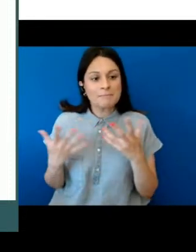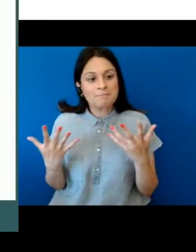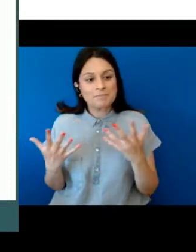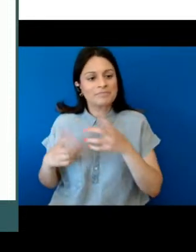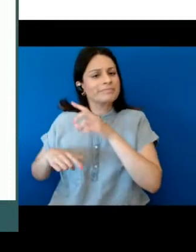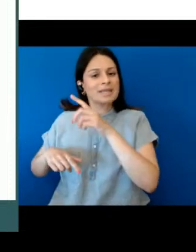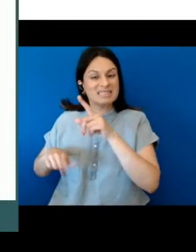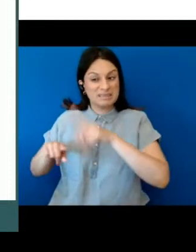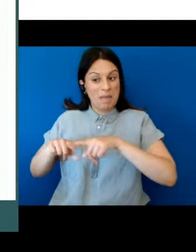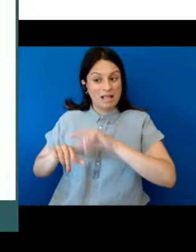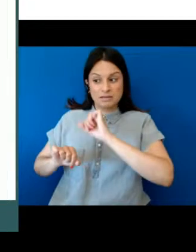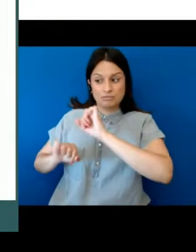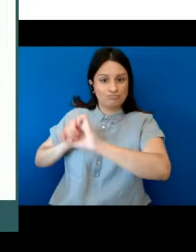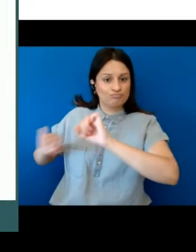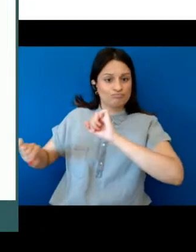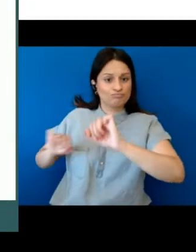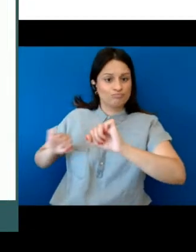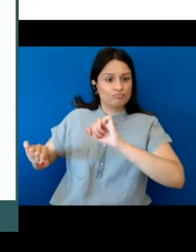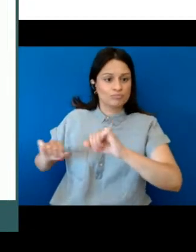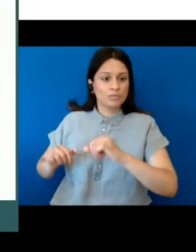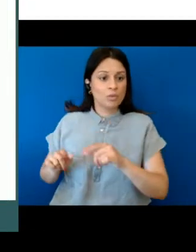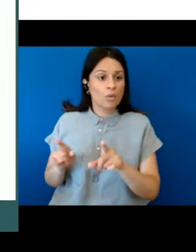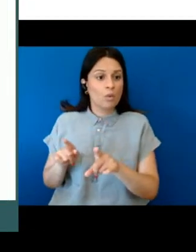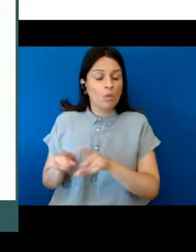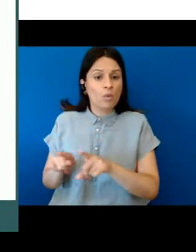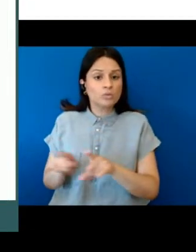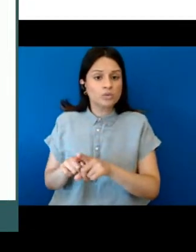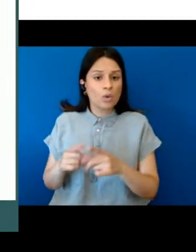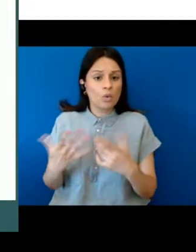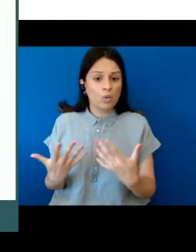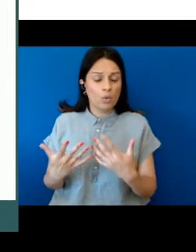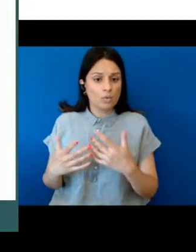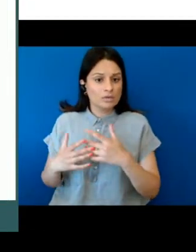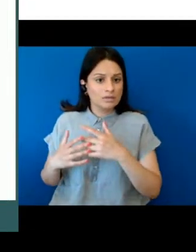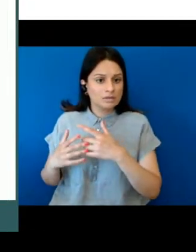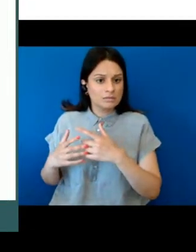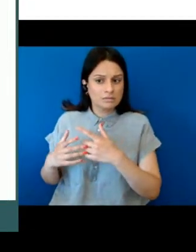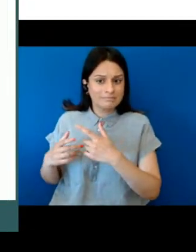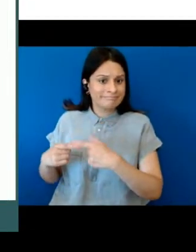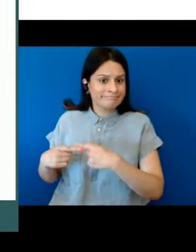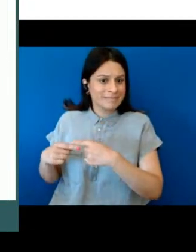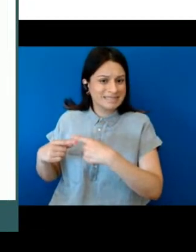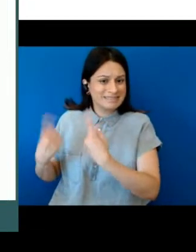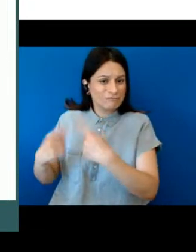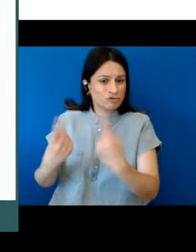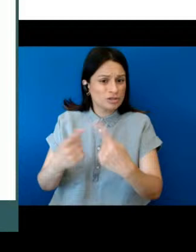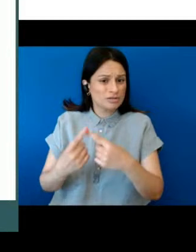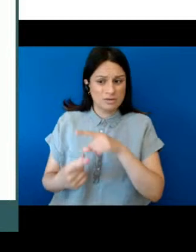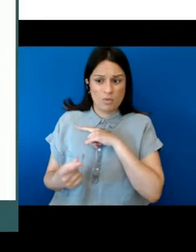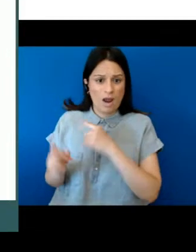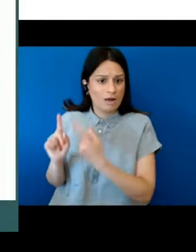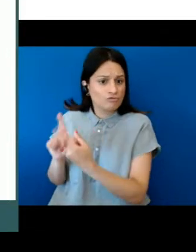patient, and there's also variation between patients in terms of the severity of reactions.